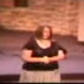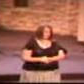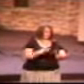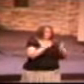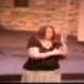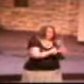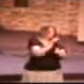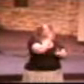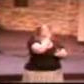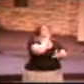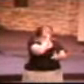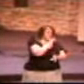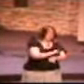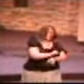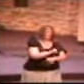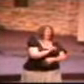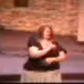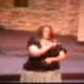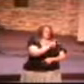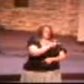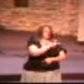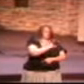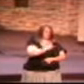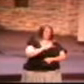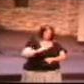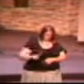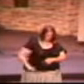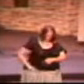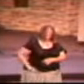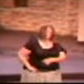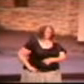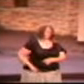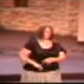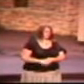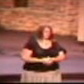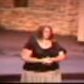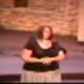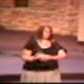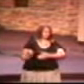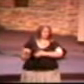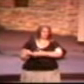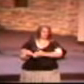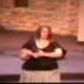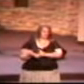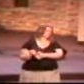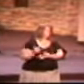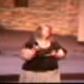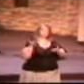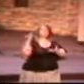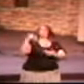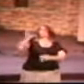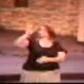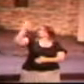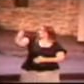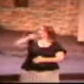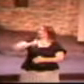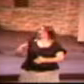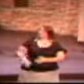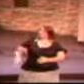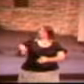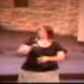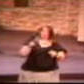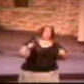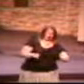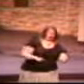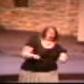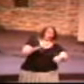Jesus is king may your kingdom come and your will